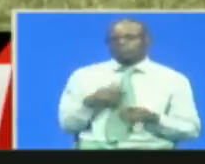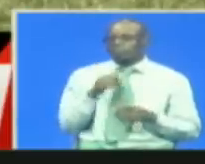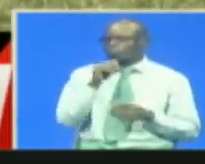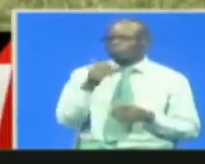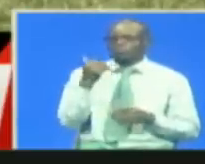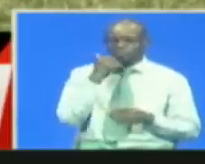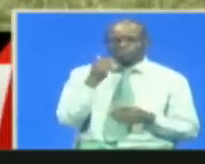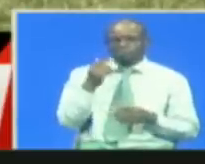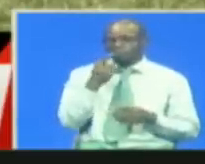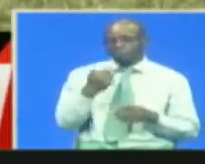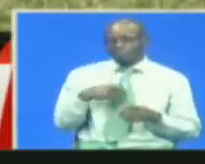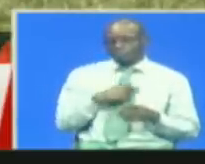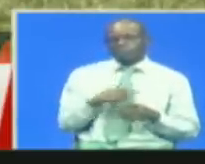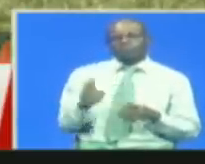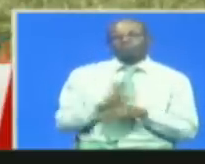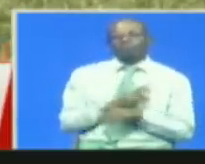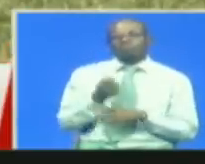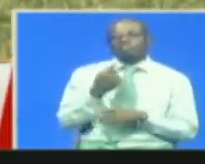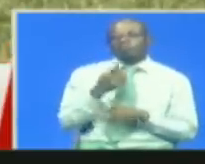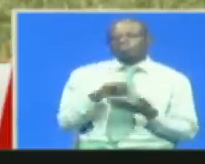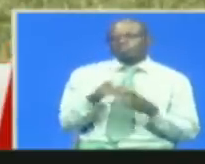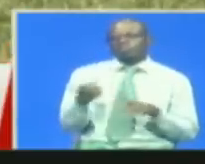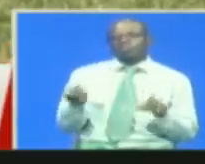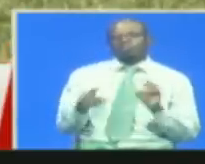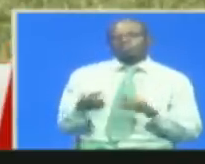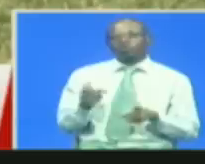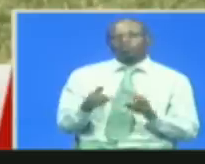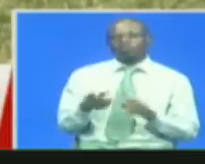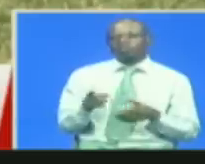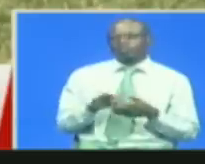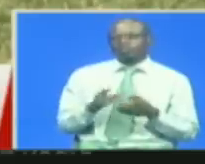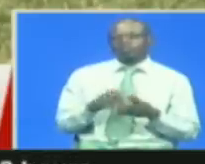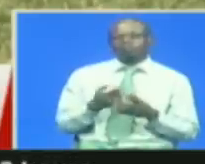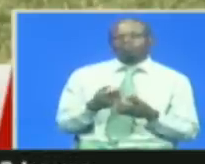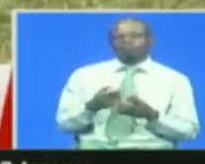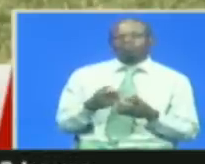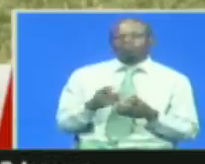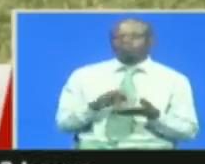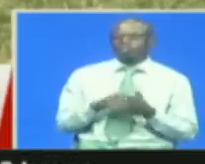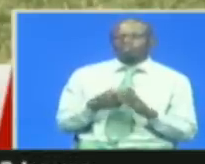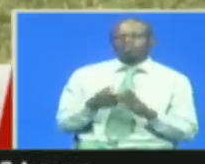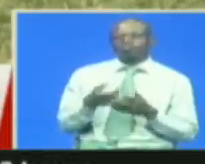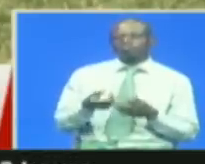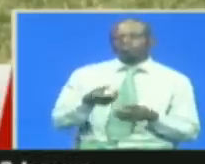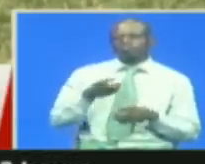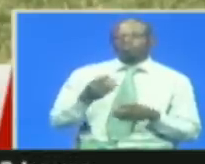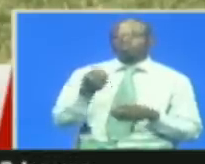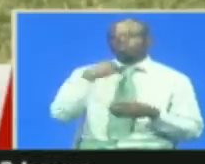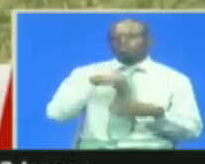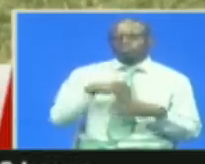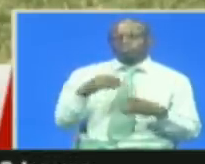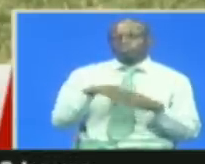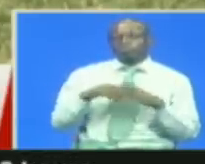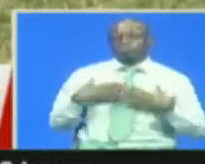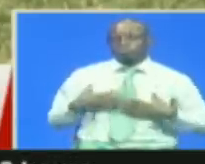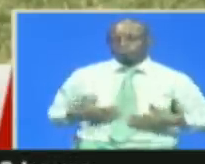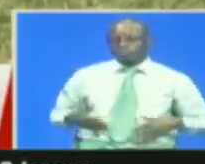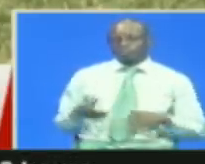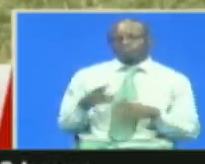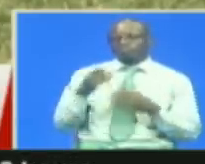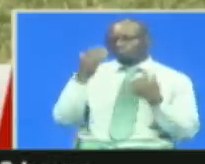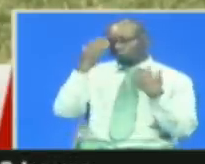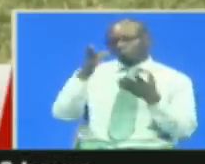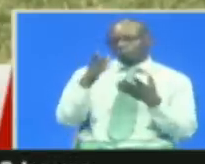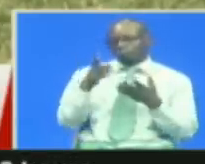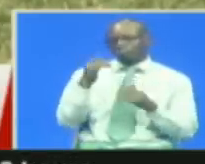take the medication, those are chemicals that you are putting on your body, of which you don't know at the end of